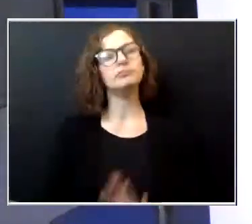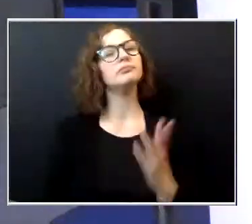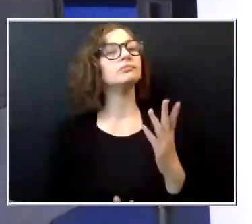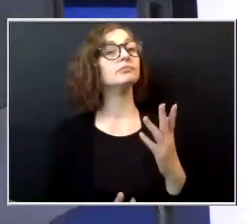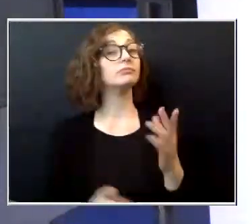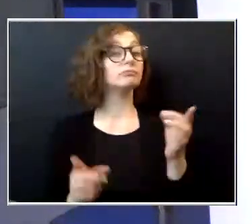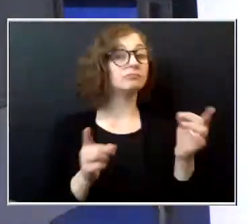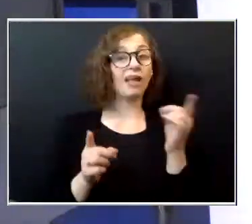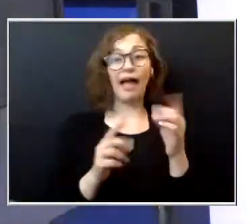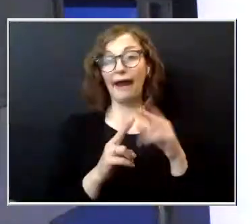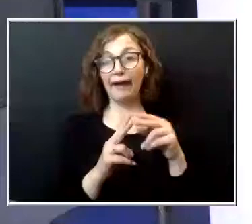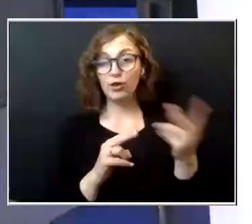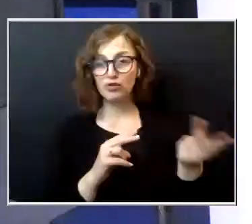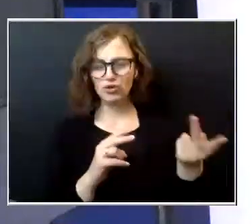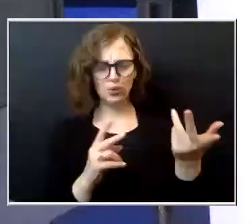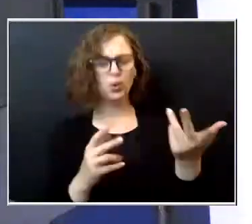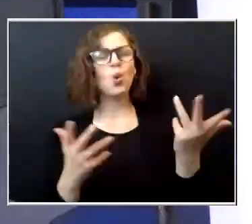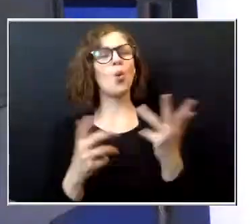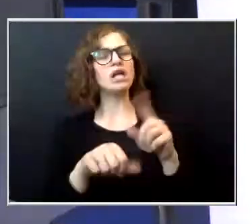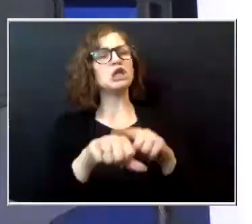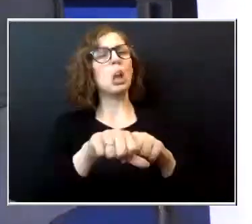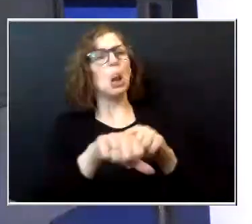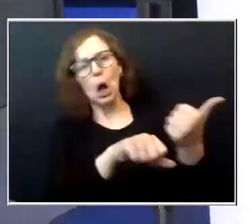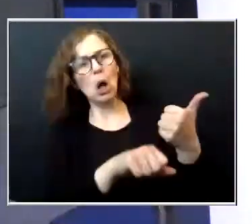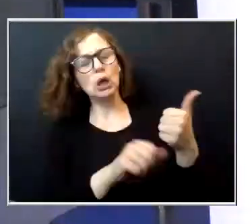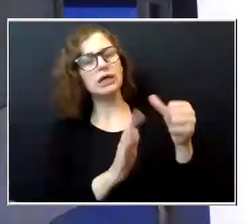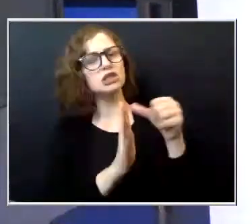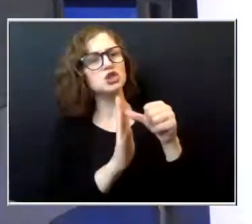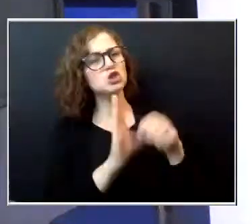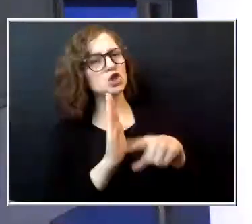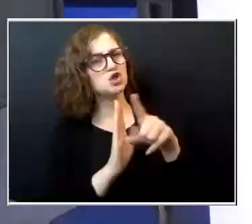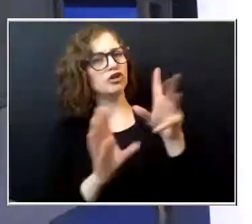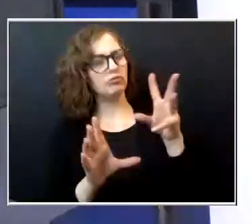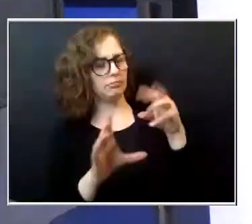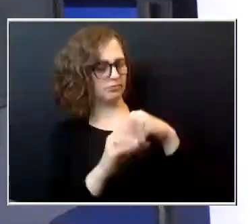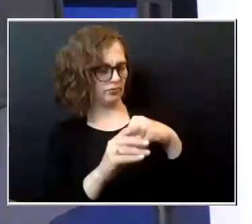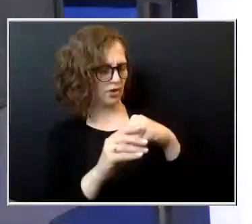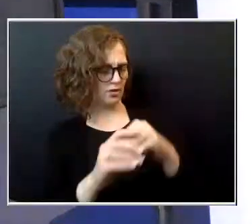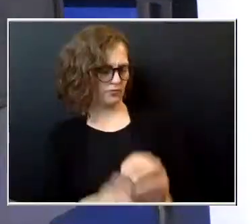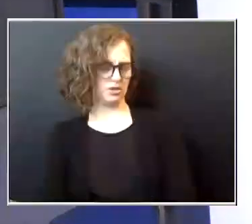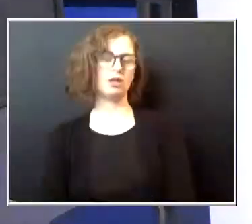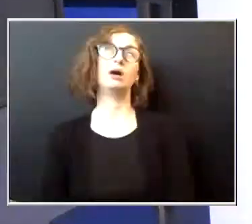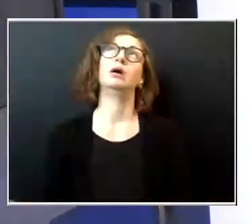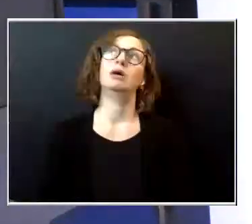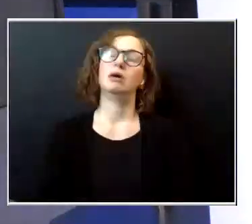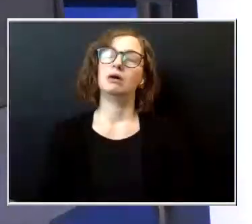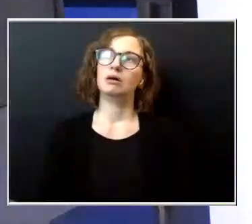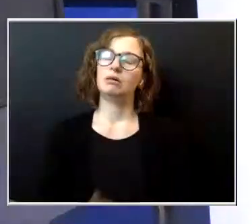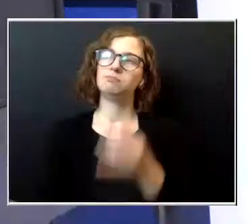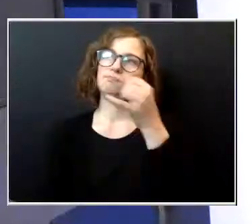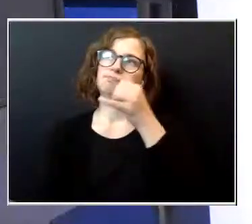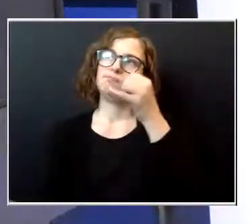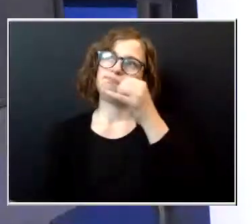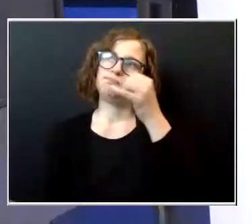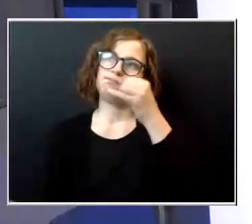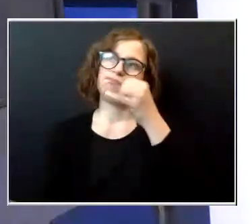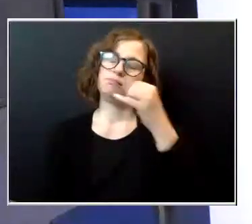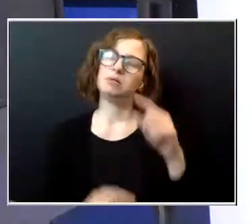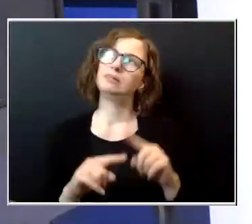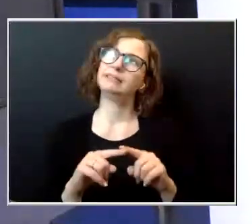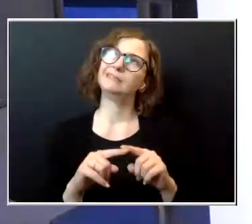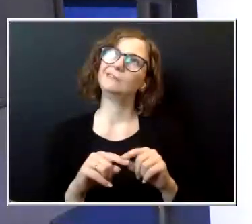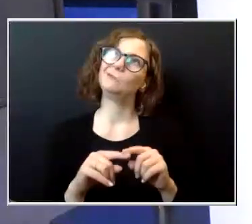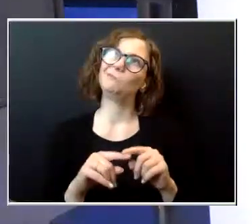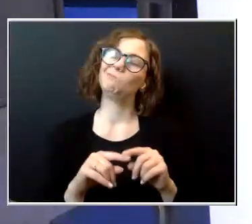of? Can you think of that one? Oh gosh, I mean, it just, I mean, it just depends. Spine